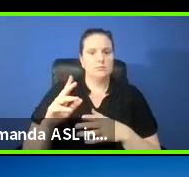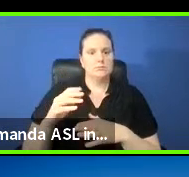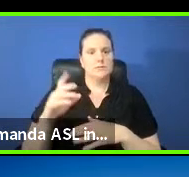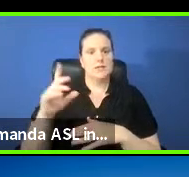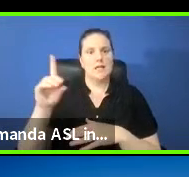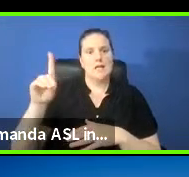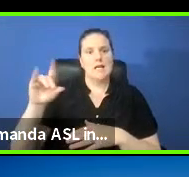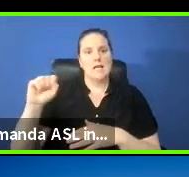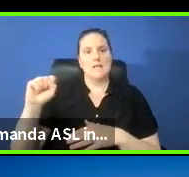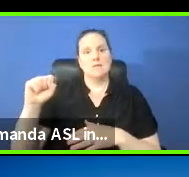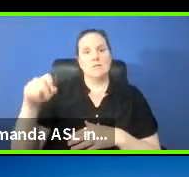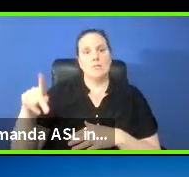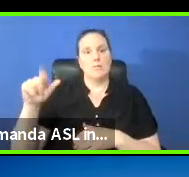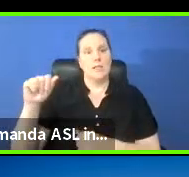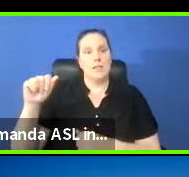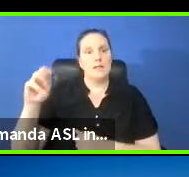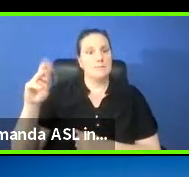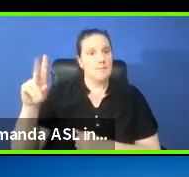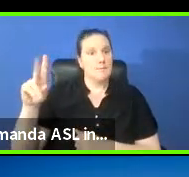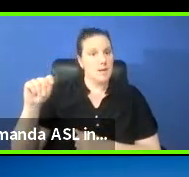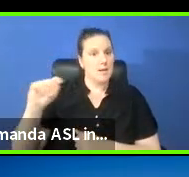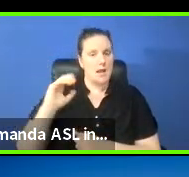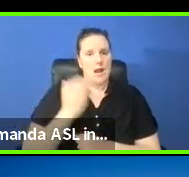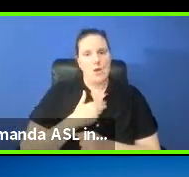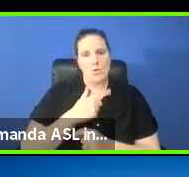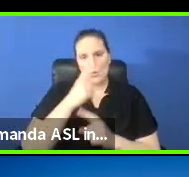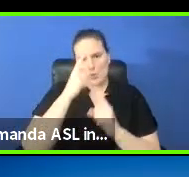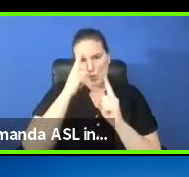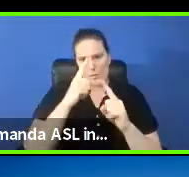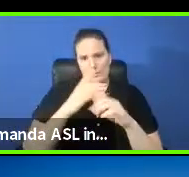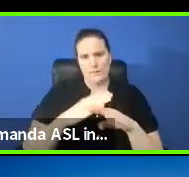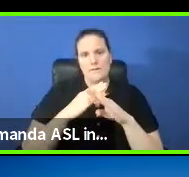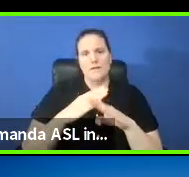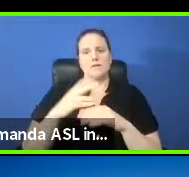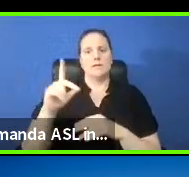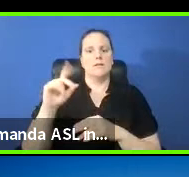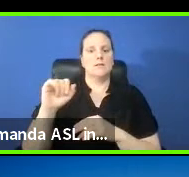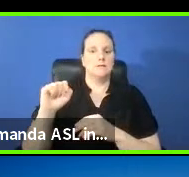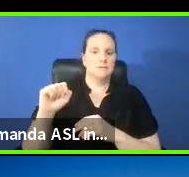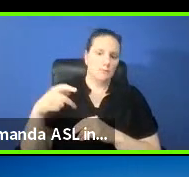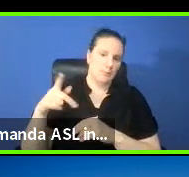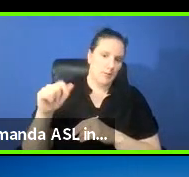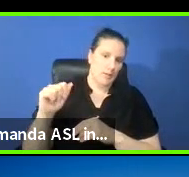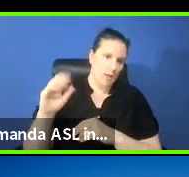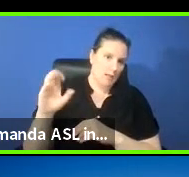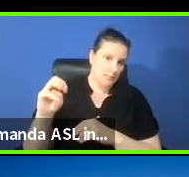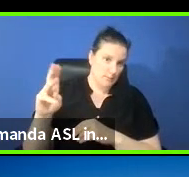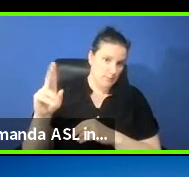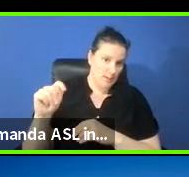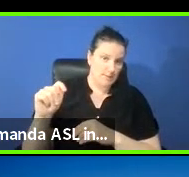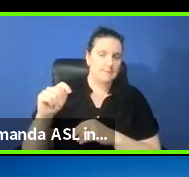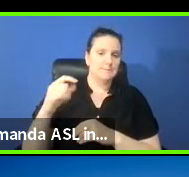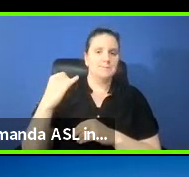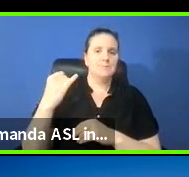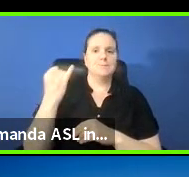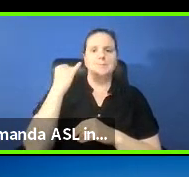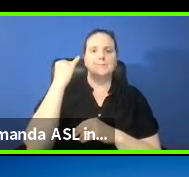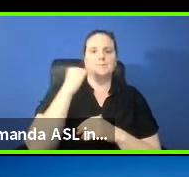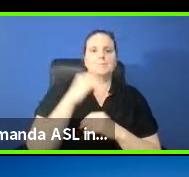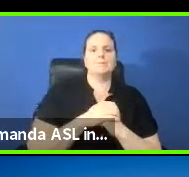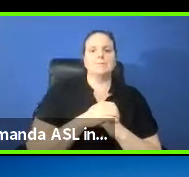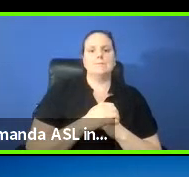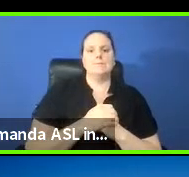displacement, in that one of our goals is to prevent displacement. And so if